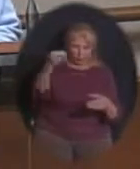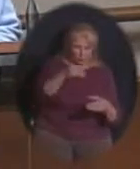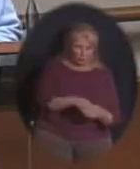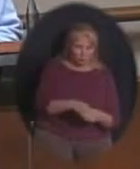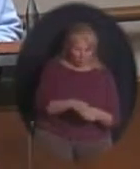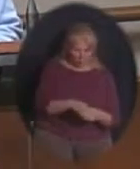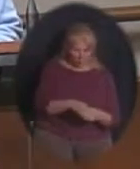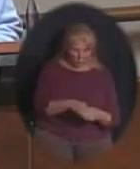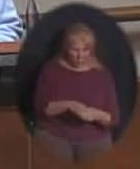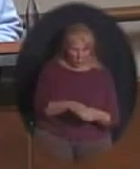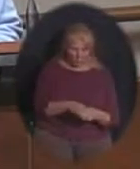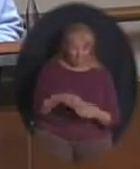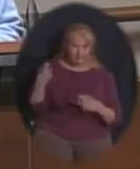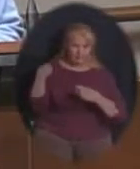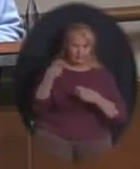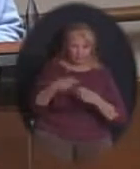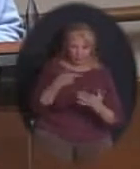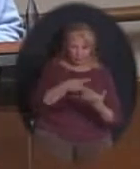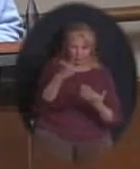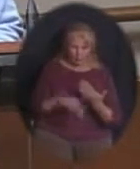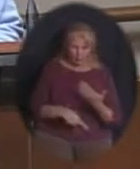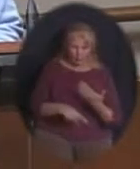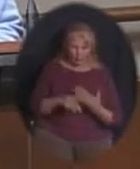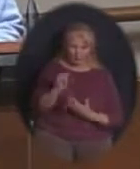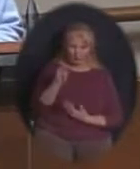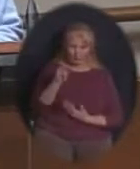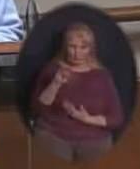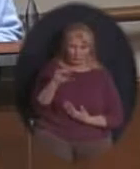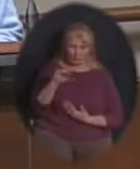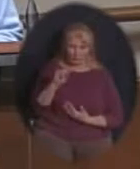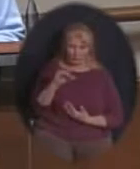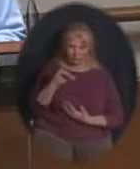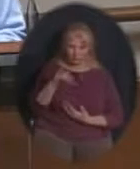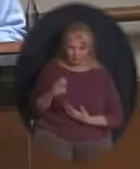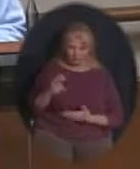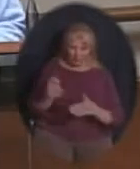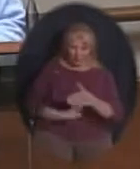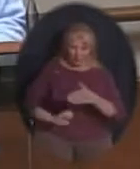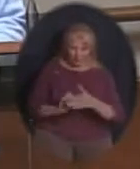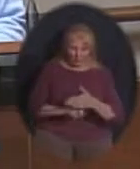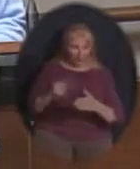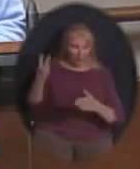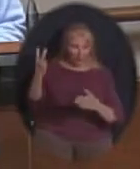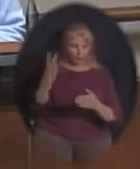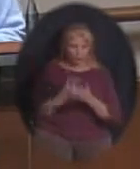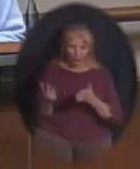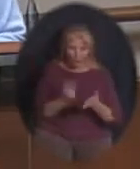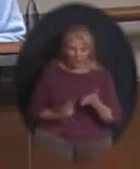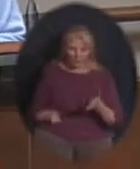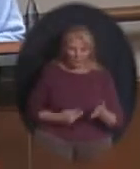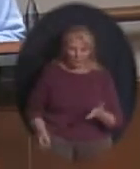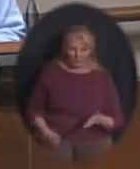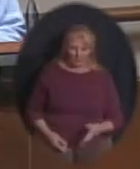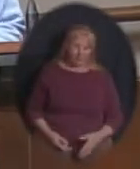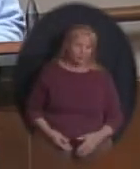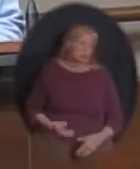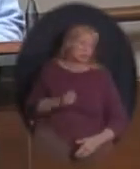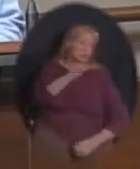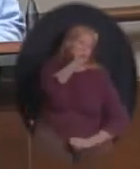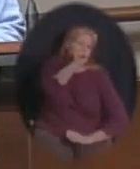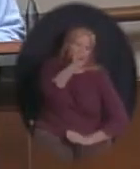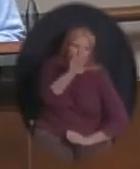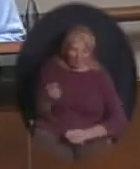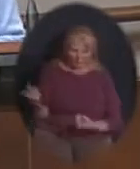Spanish program at Sunnyside Elementary. She loves it. She comes home and we study flashcards, we sing songs, we name our